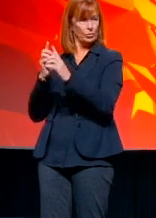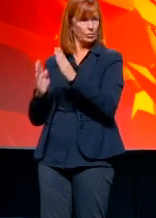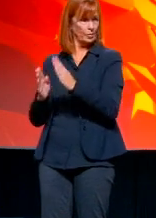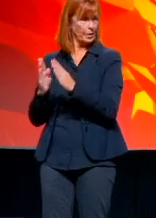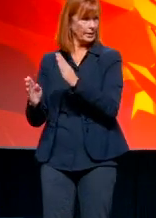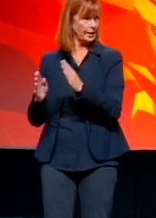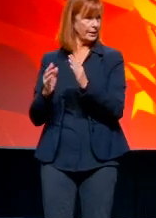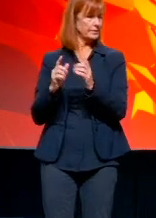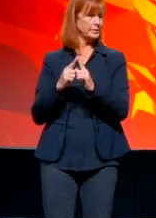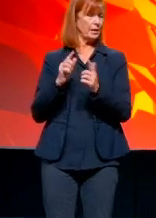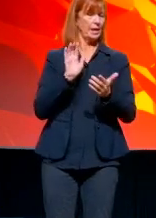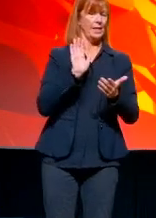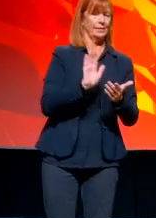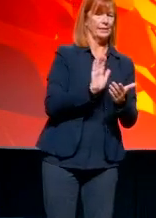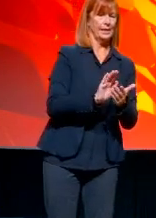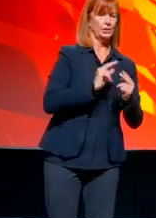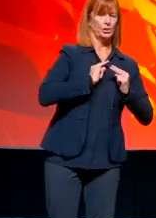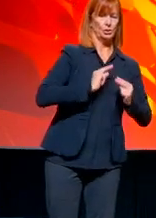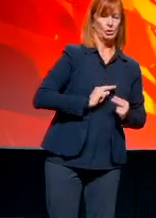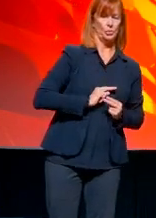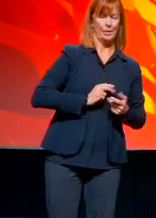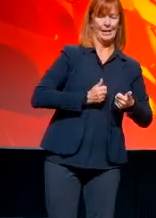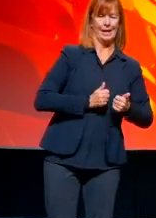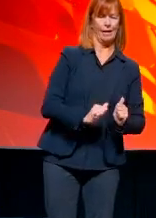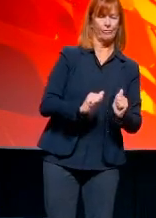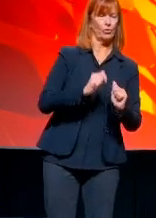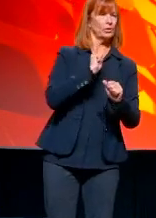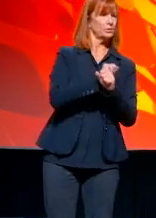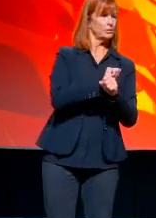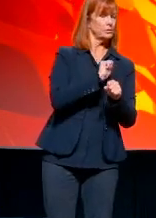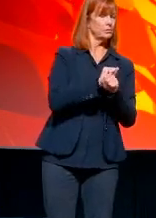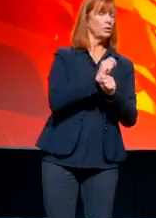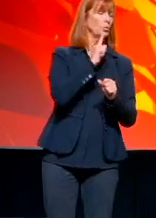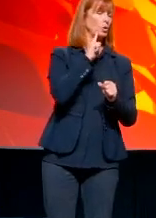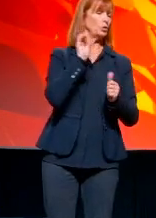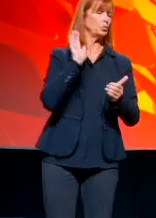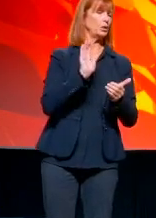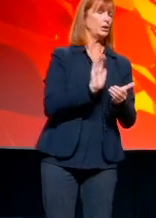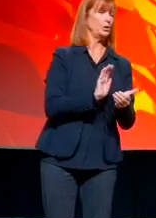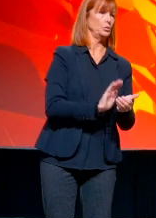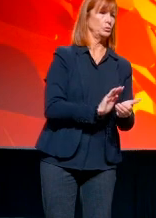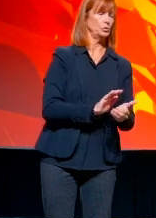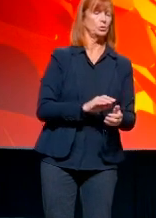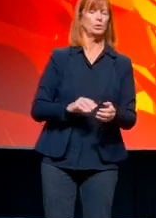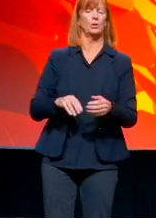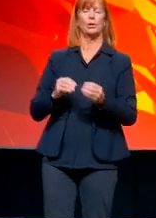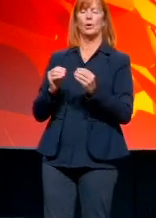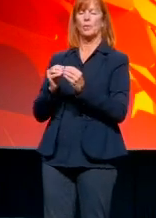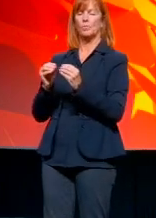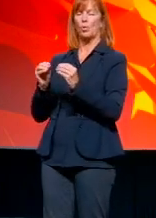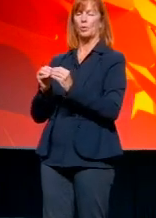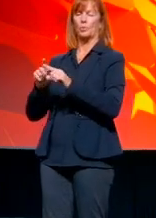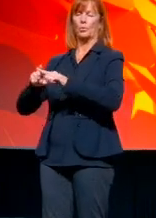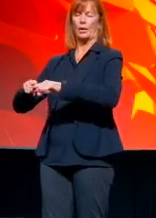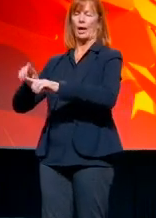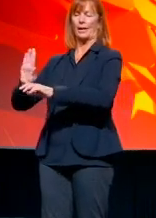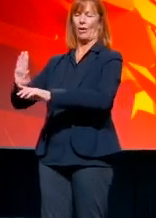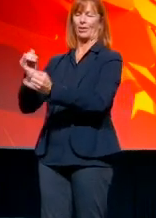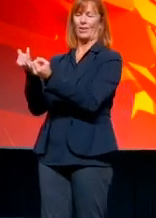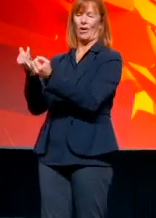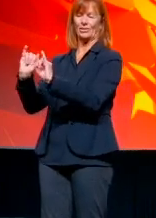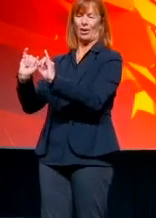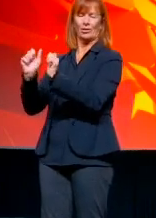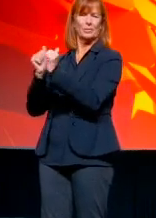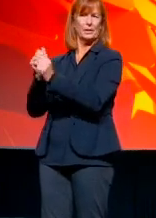human efforts and the human time will gradually reduce, right? So we're more and more relying on the autonomous execution of the